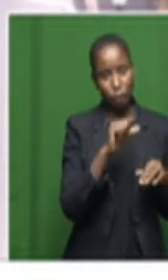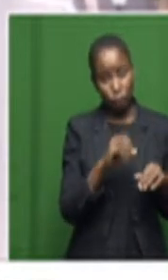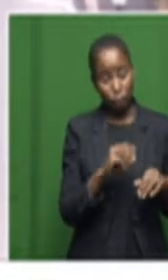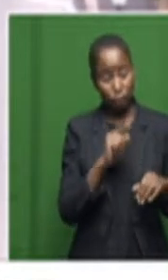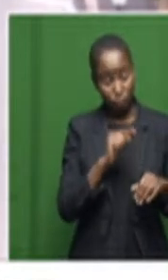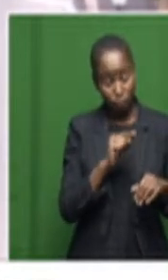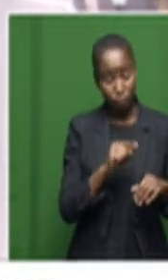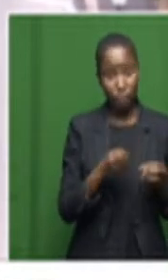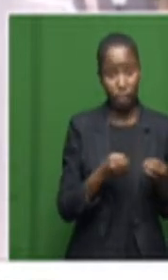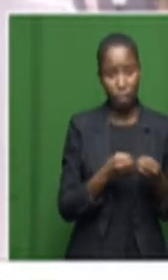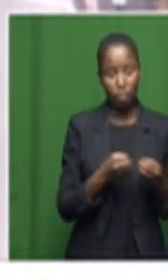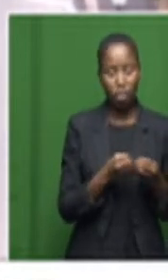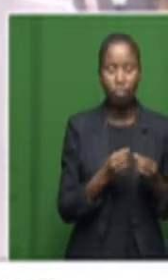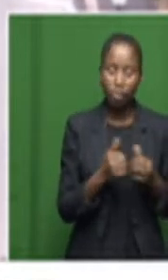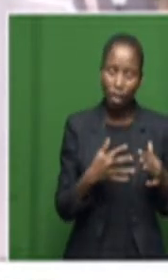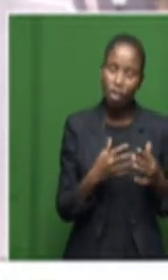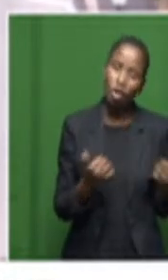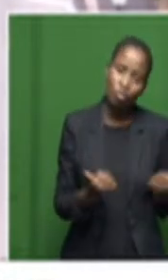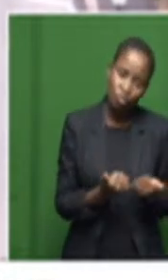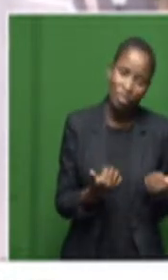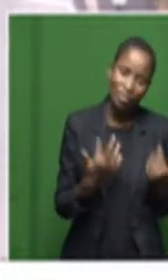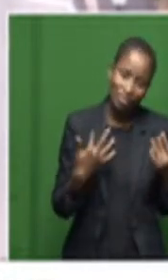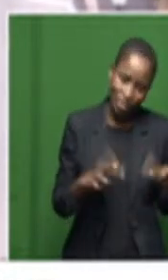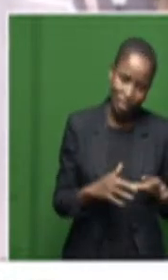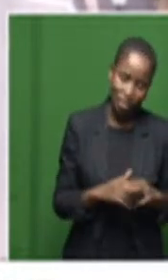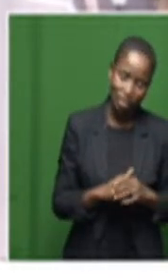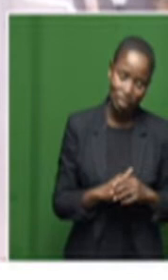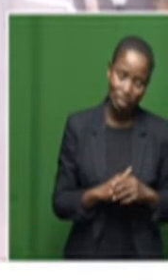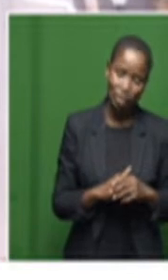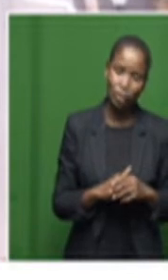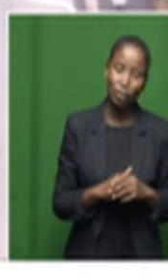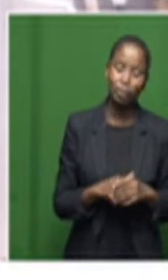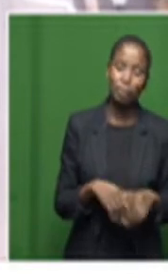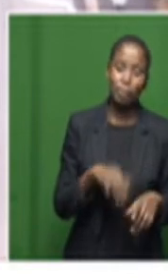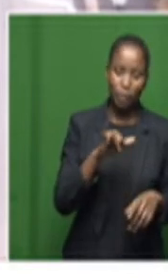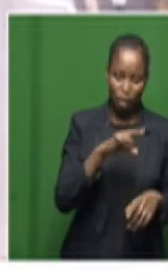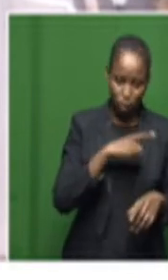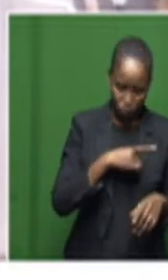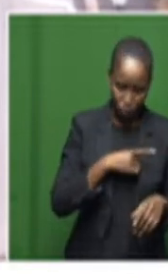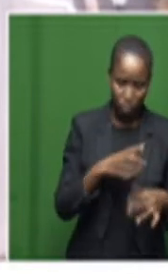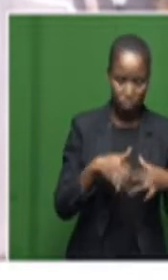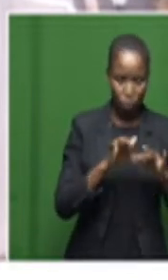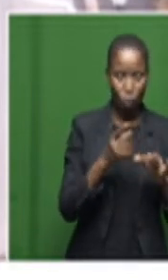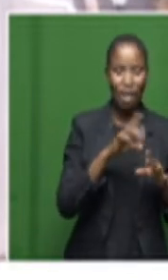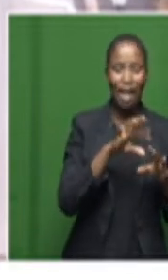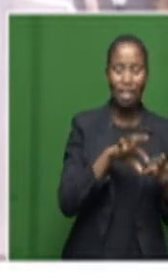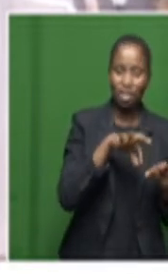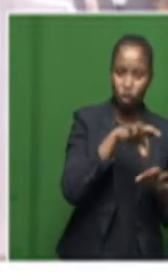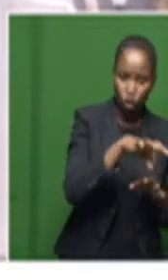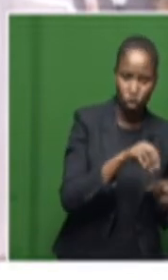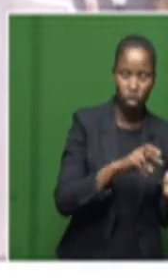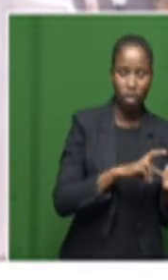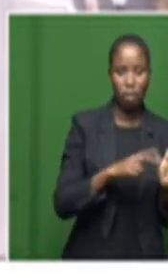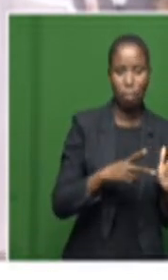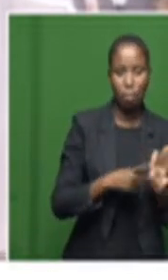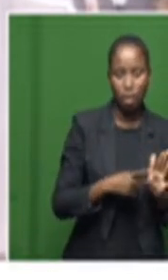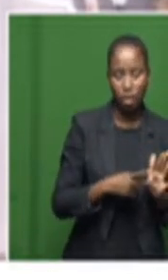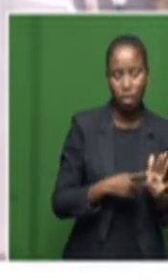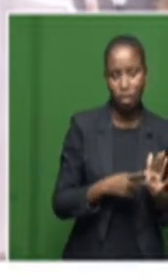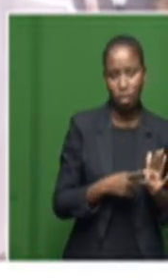has already started, and hence the expansion plans that over and